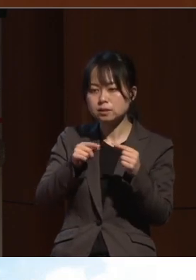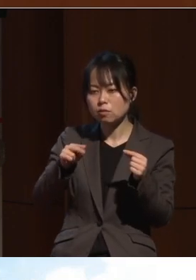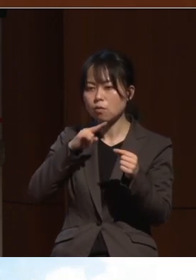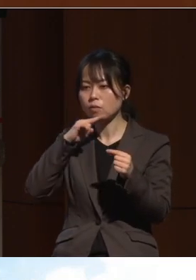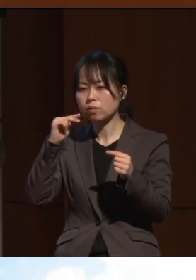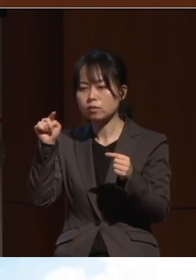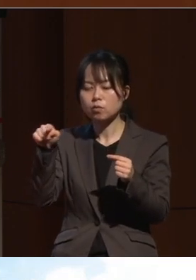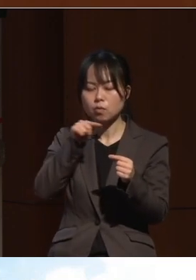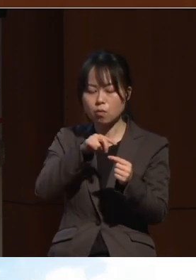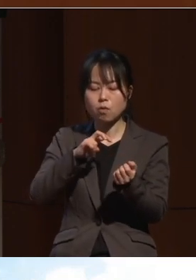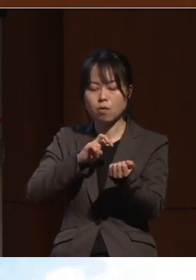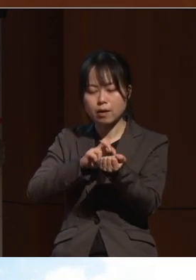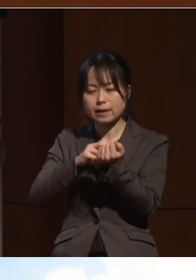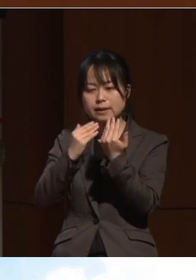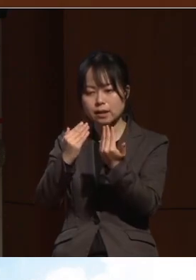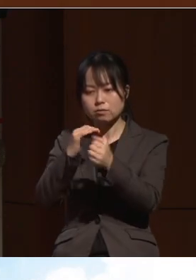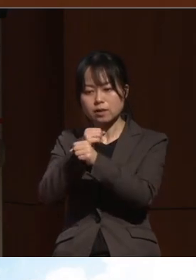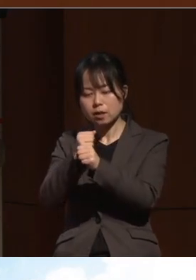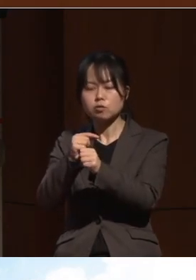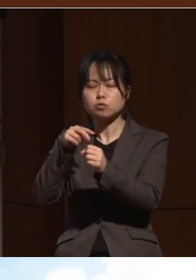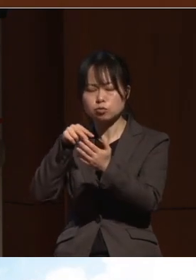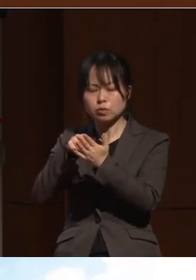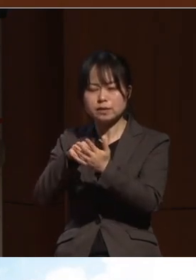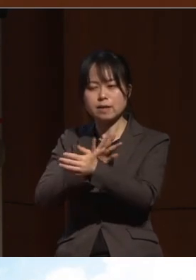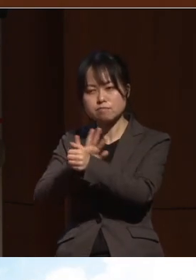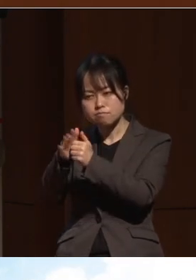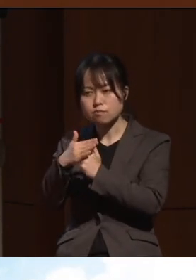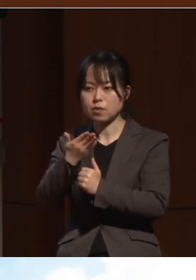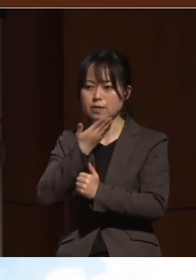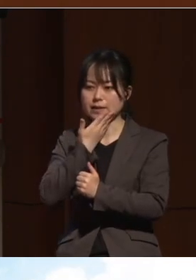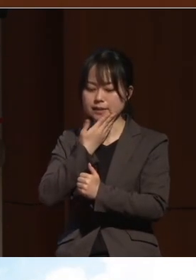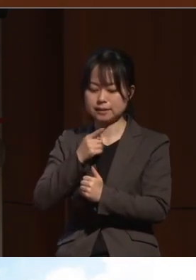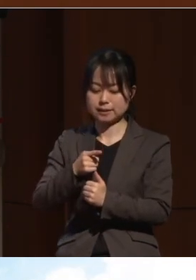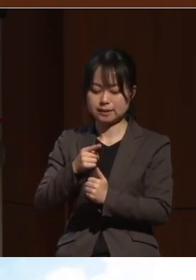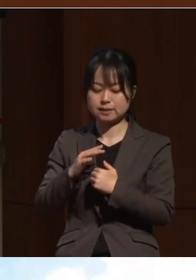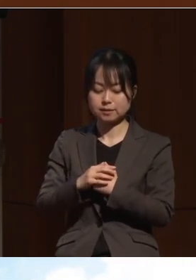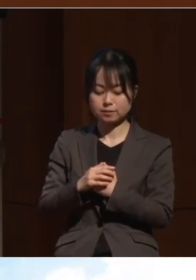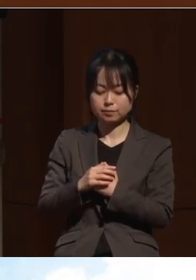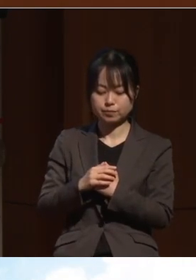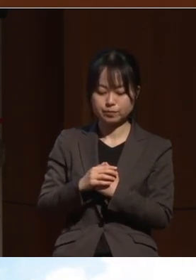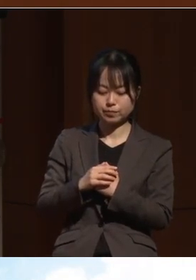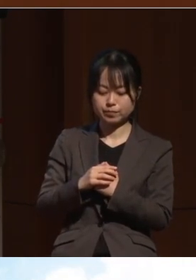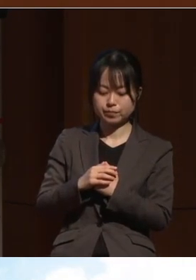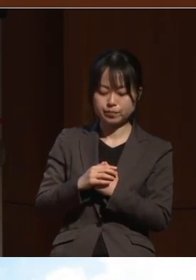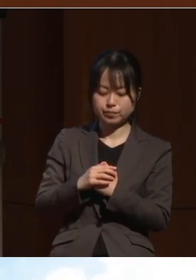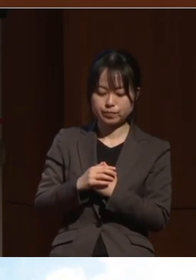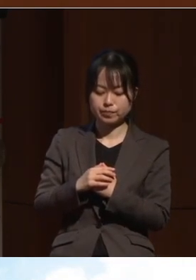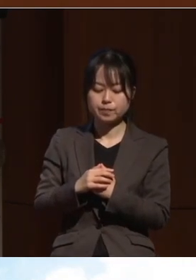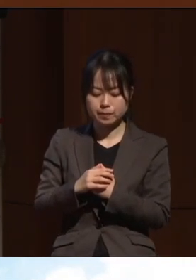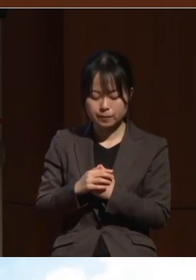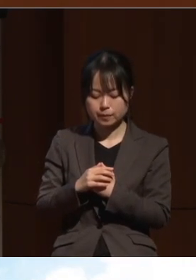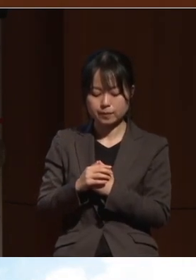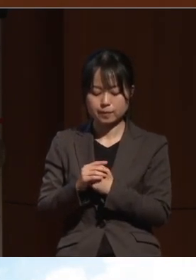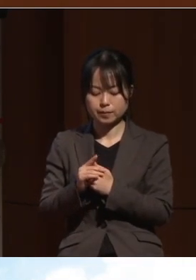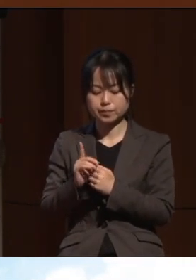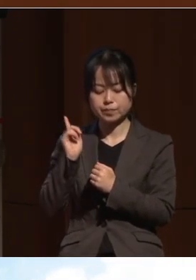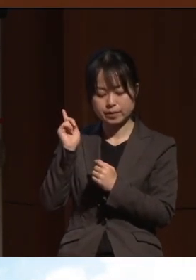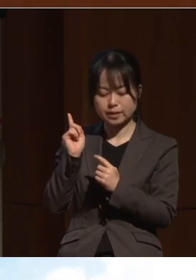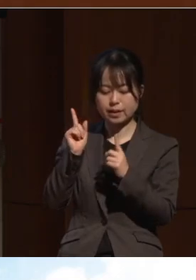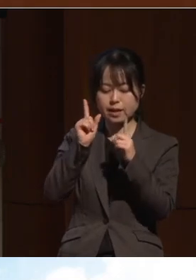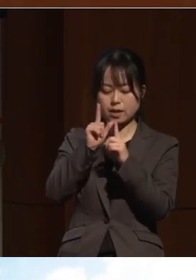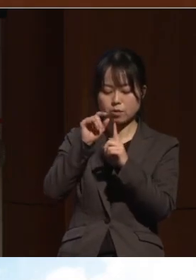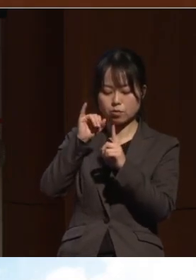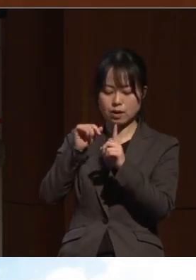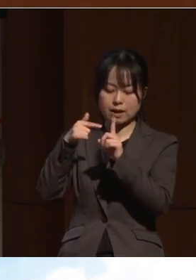about the MRC, which I think some of you will have known about, but what is the NIHR? In essence, the NIHR is our applied health and care